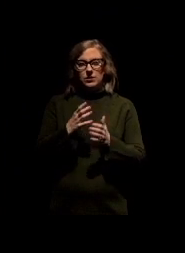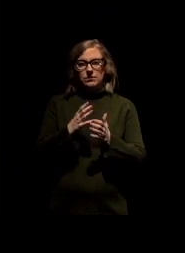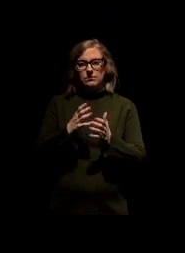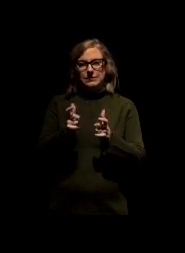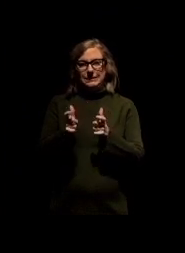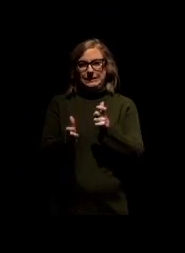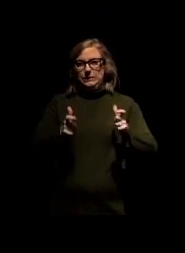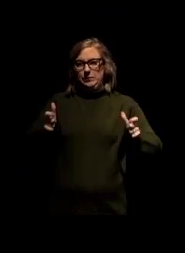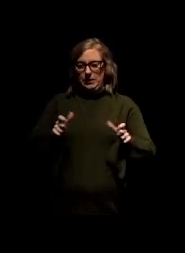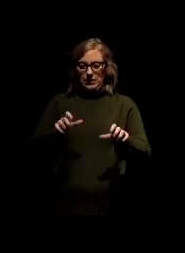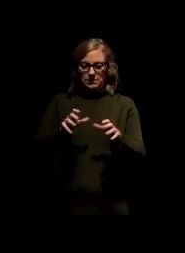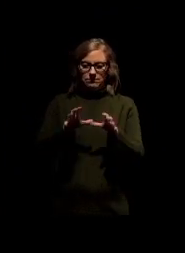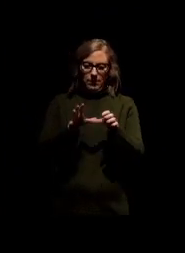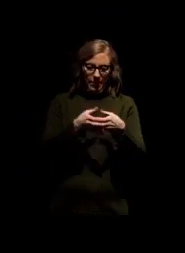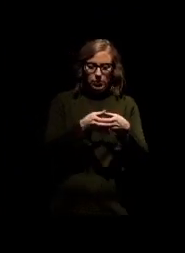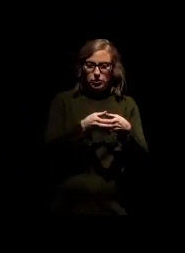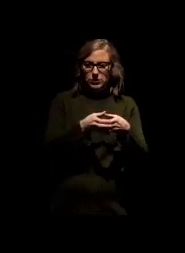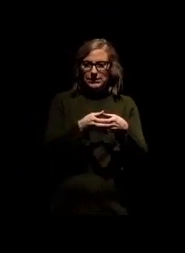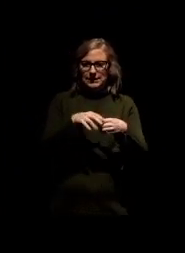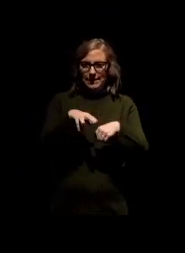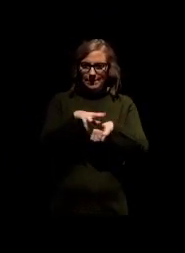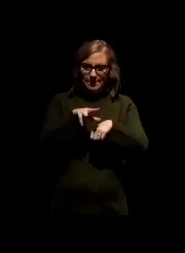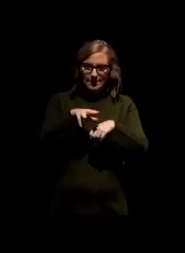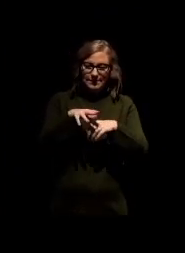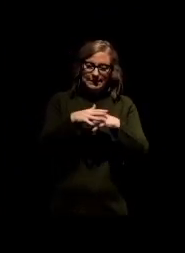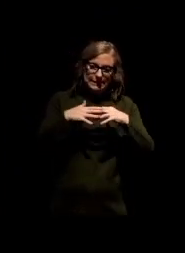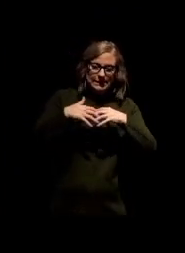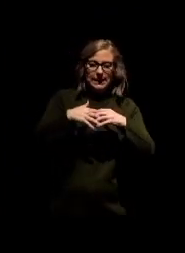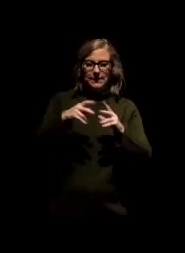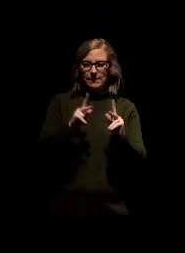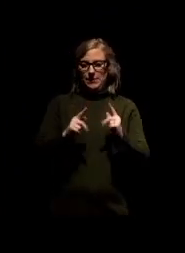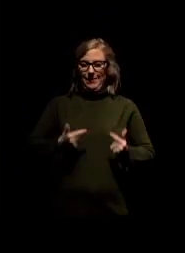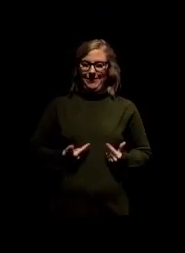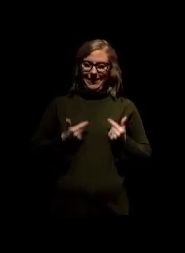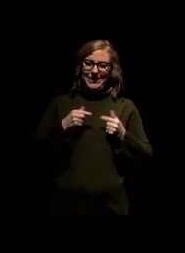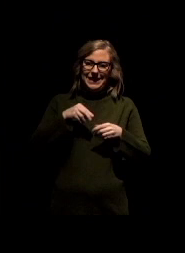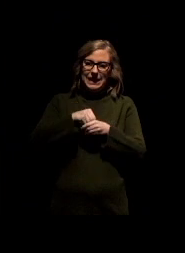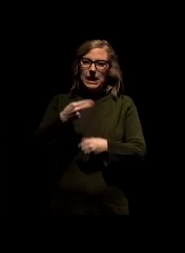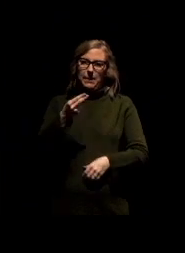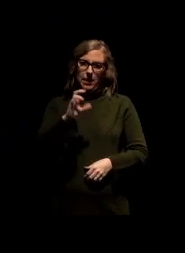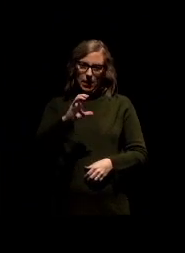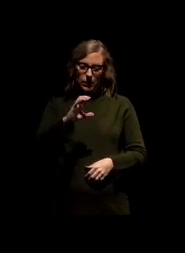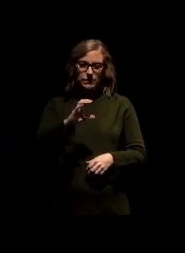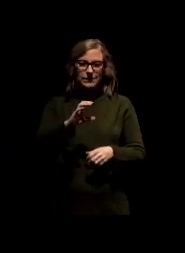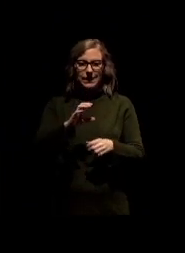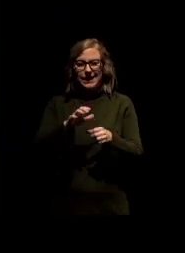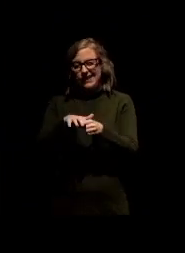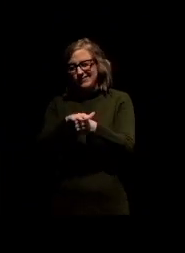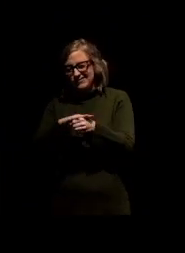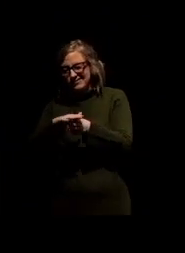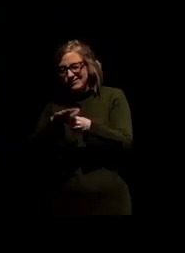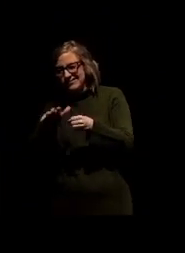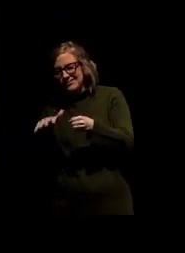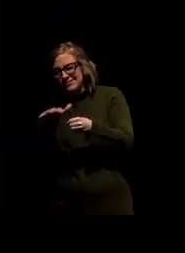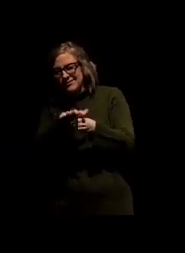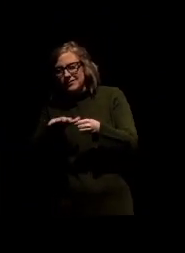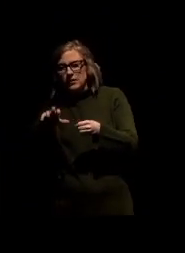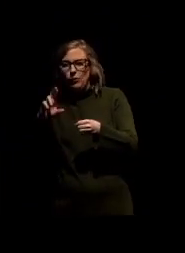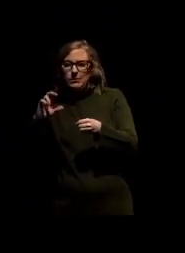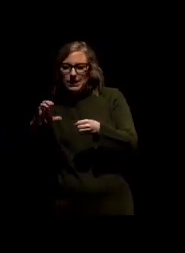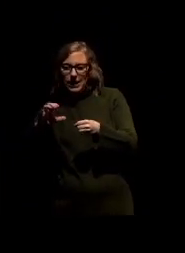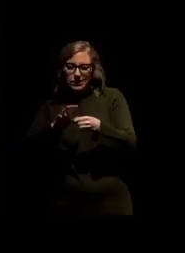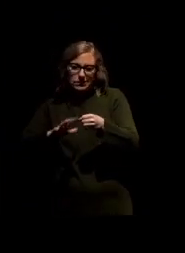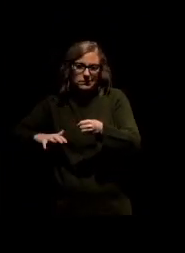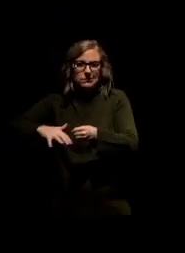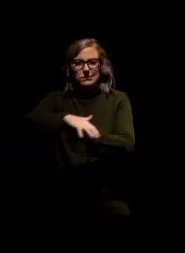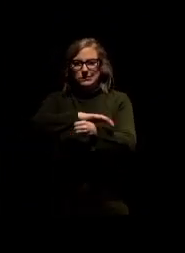Native people living in Hennepin County, which is and adjacent areas like Ramsey County and sort of like the